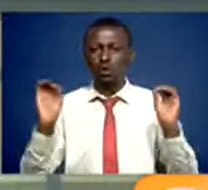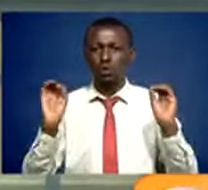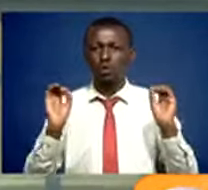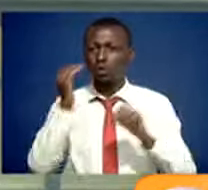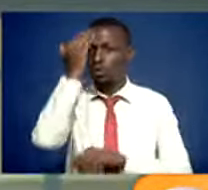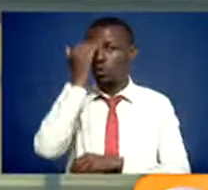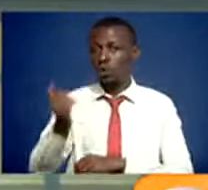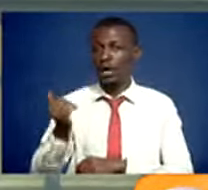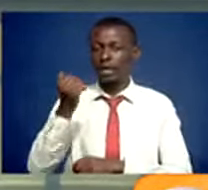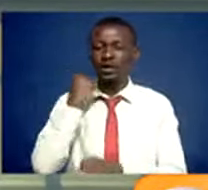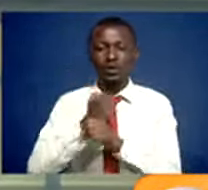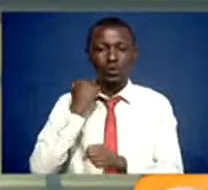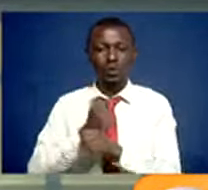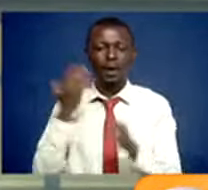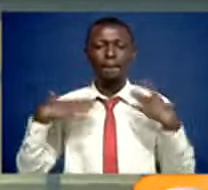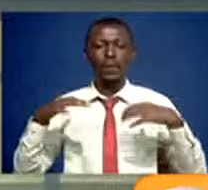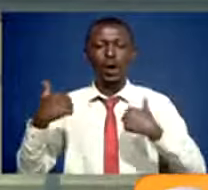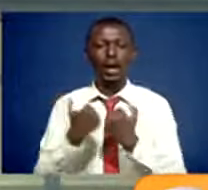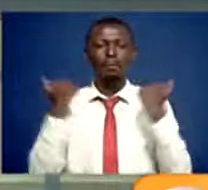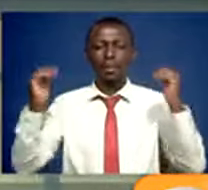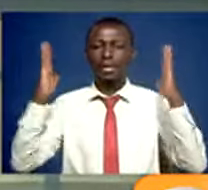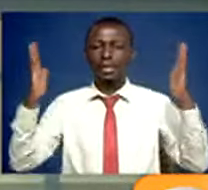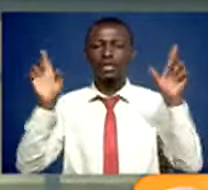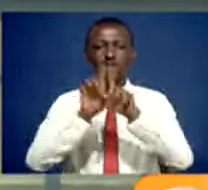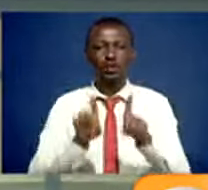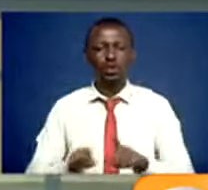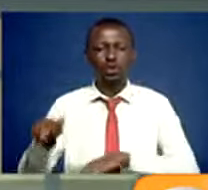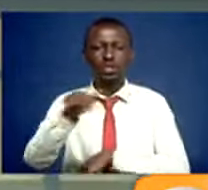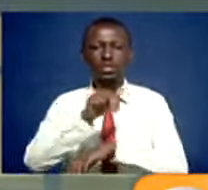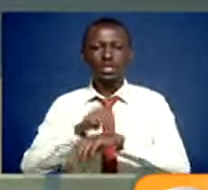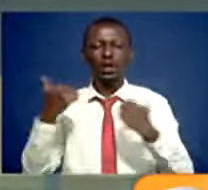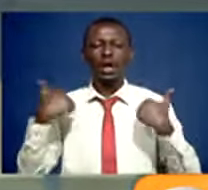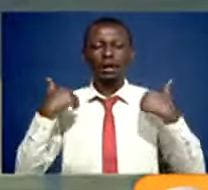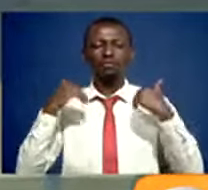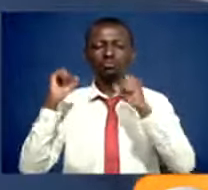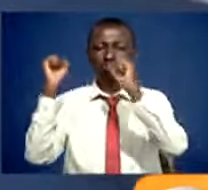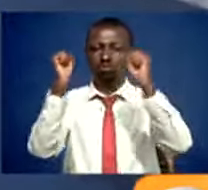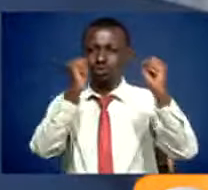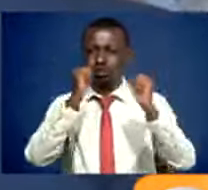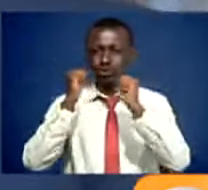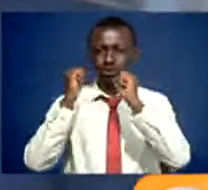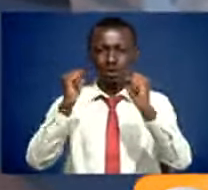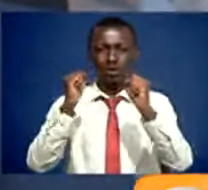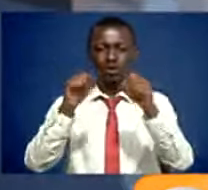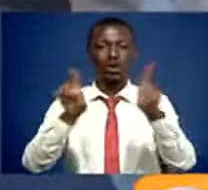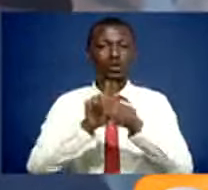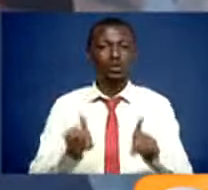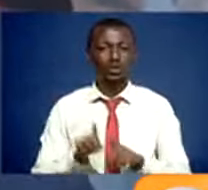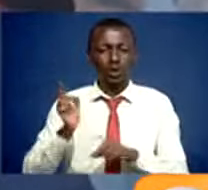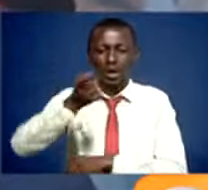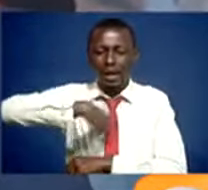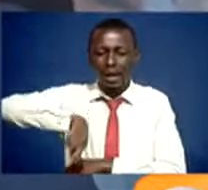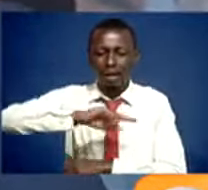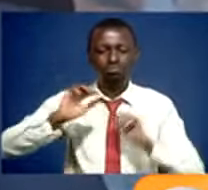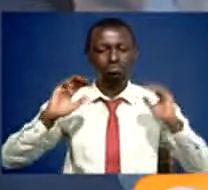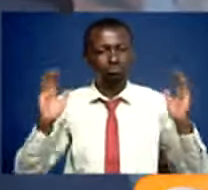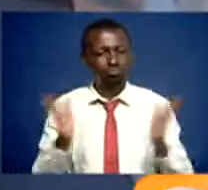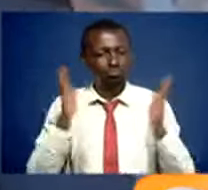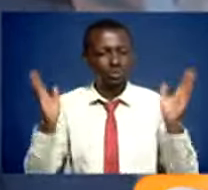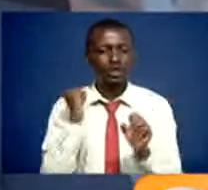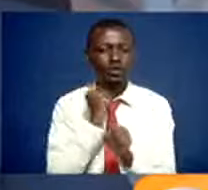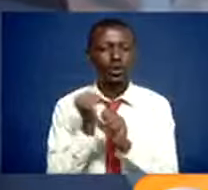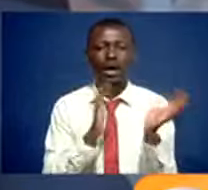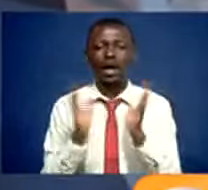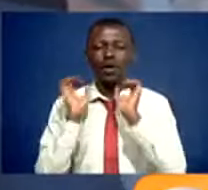a great people and a strong nation. Rather, Madaraka encourages us to do whatever we